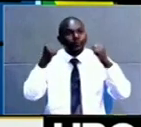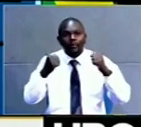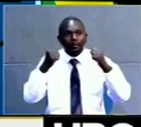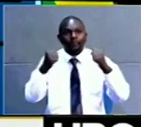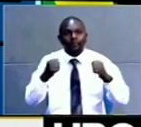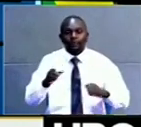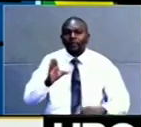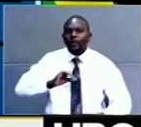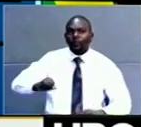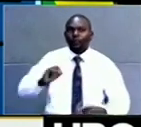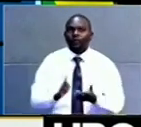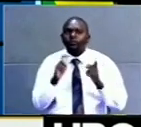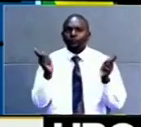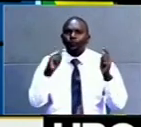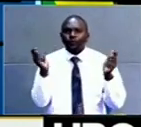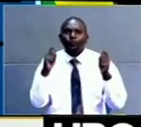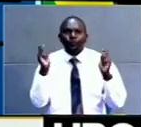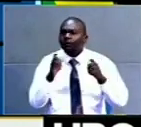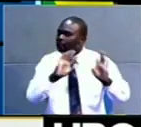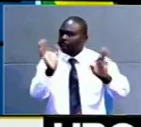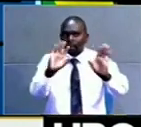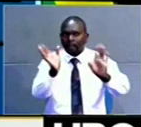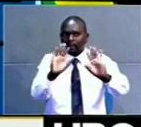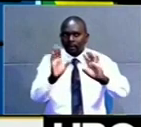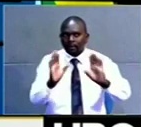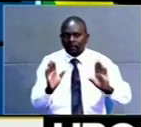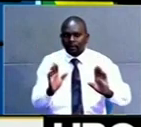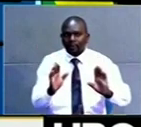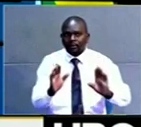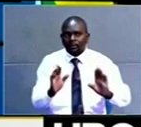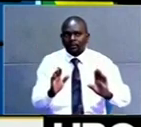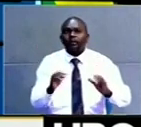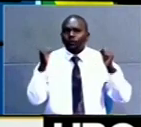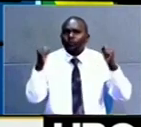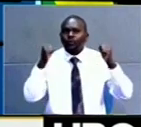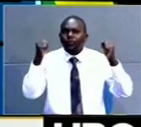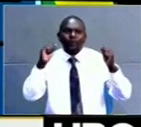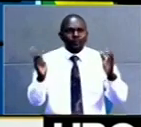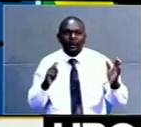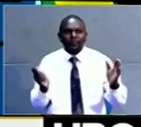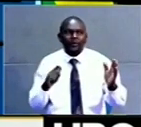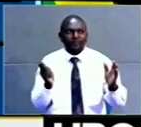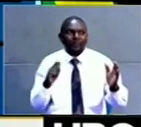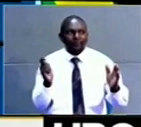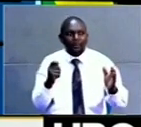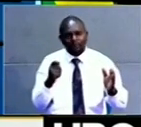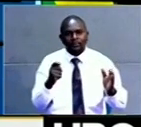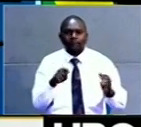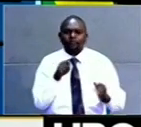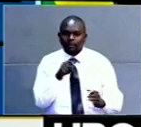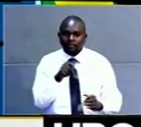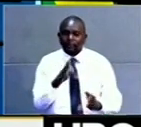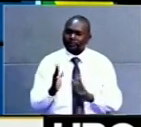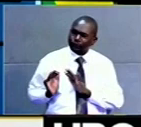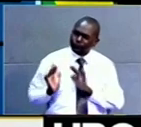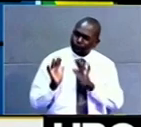dancing Kadodi, because those processions are the ones which result into